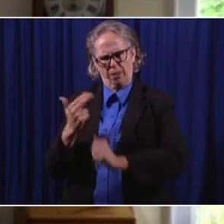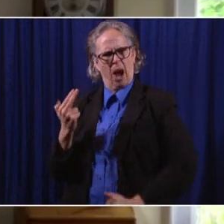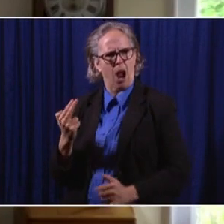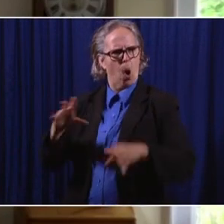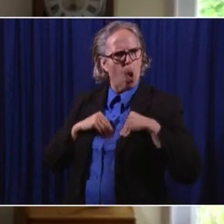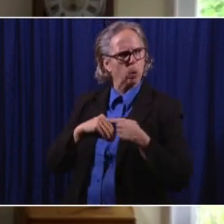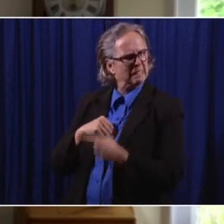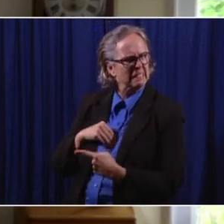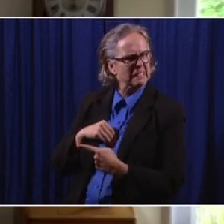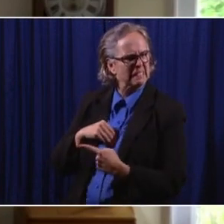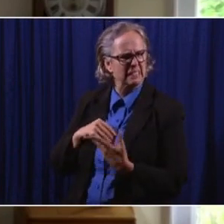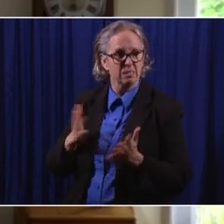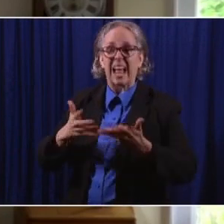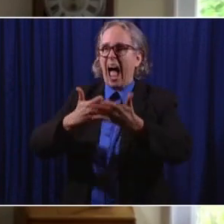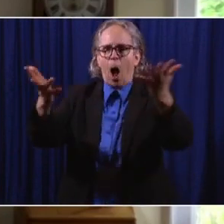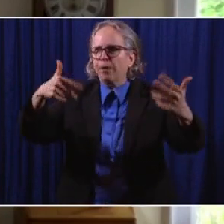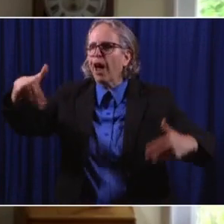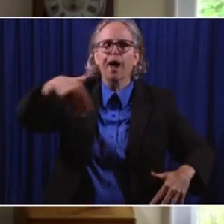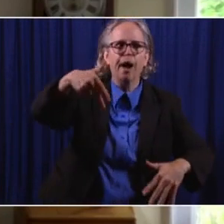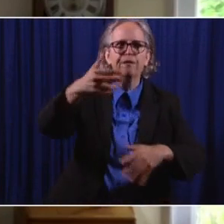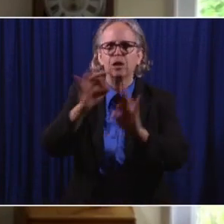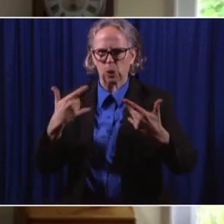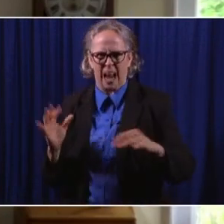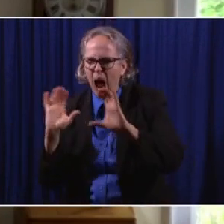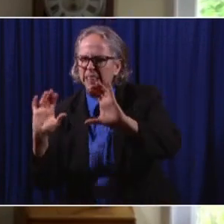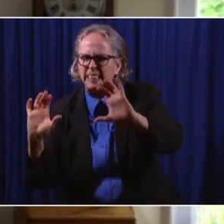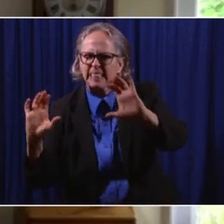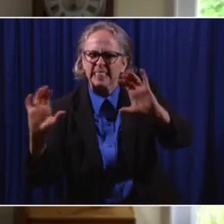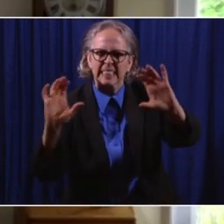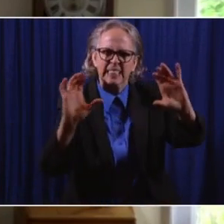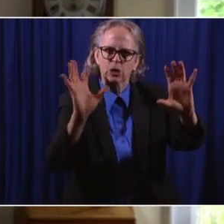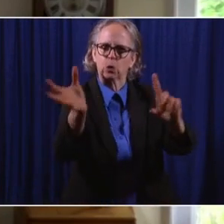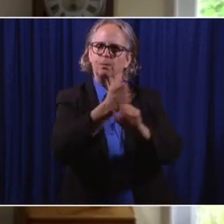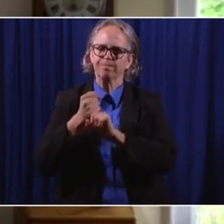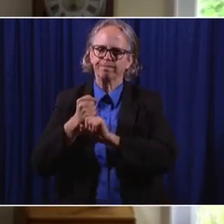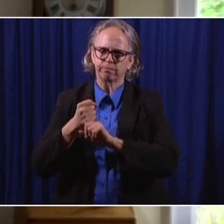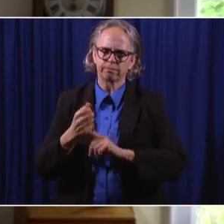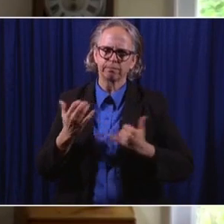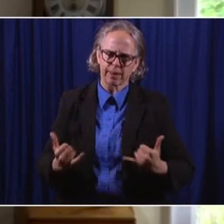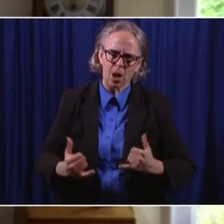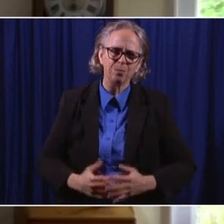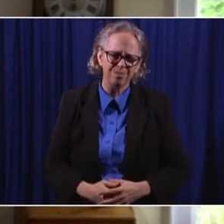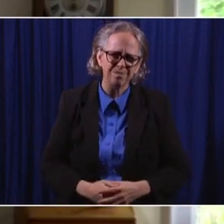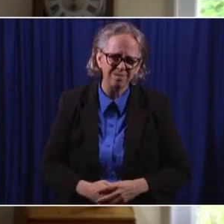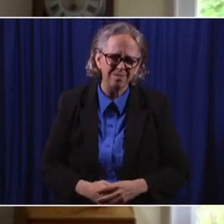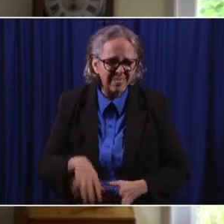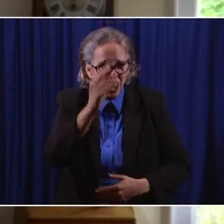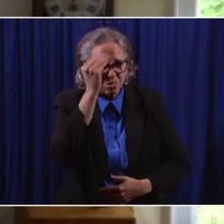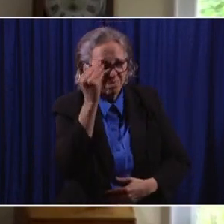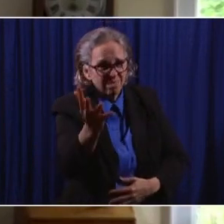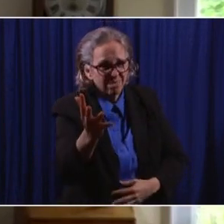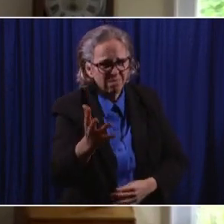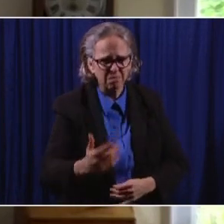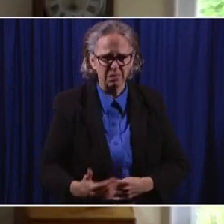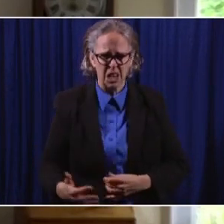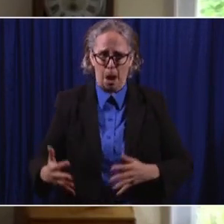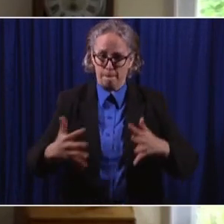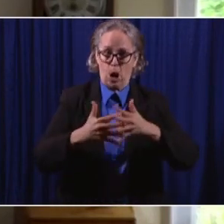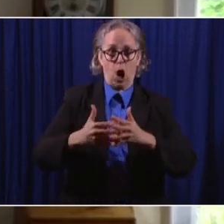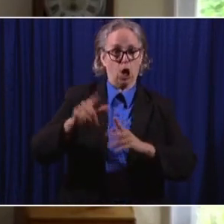him. I want to stress that everyone, of course, is innocent until proven guilty. However, if this is the